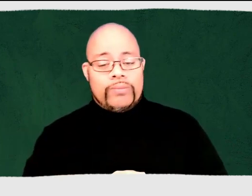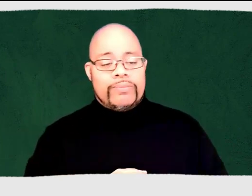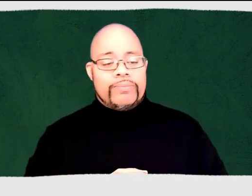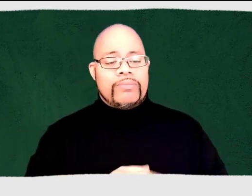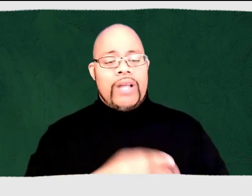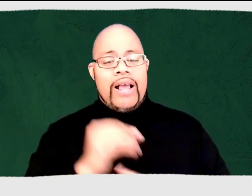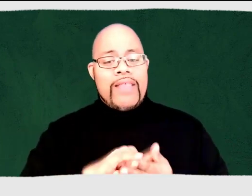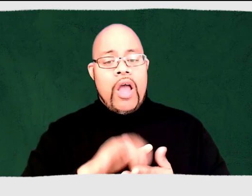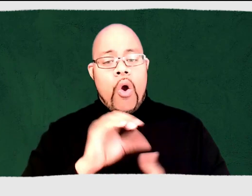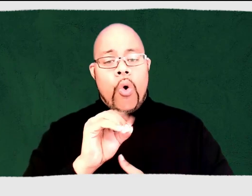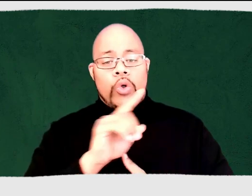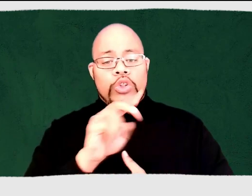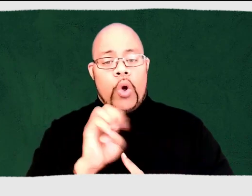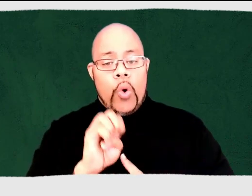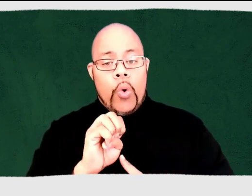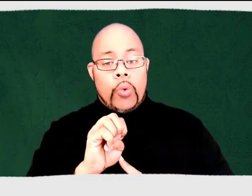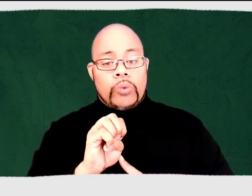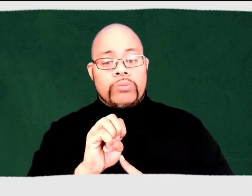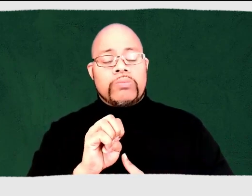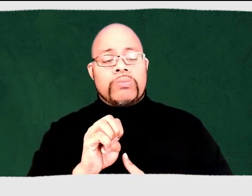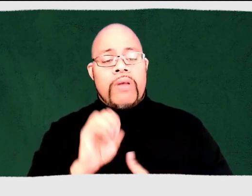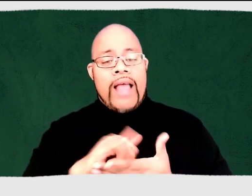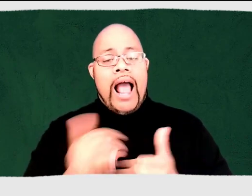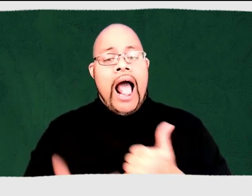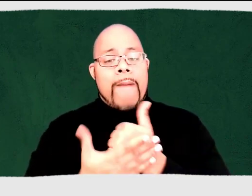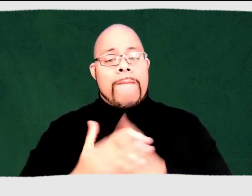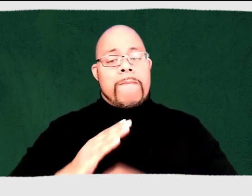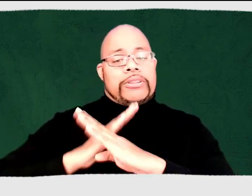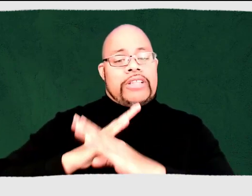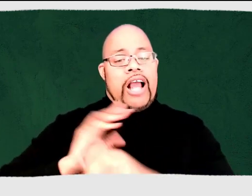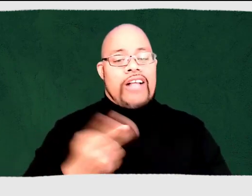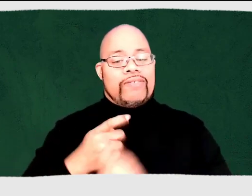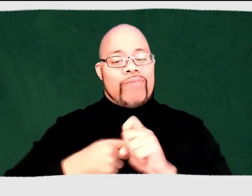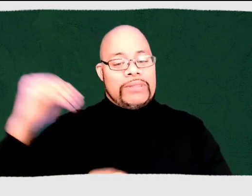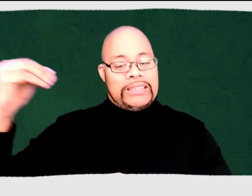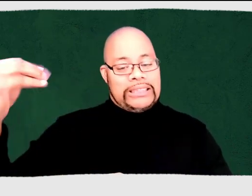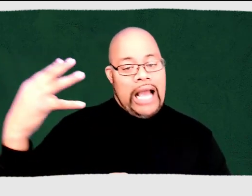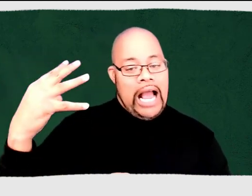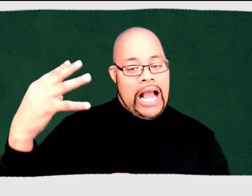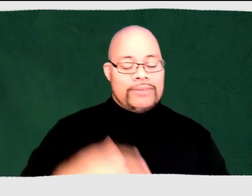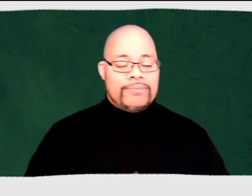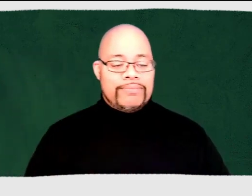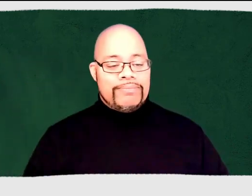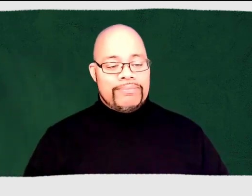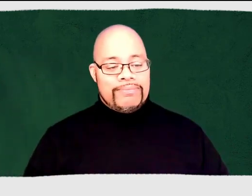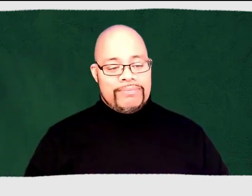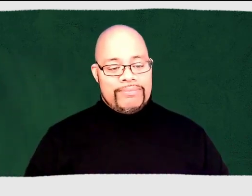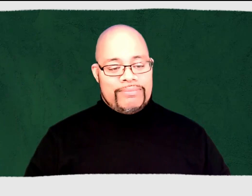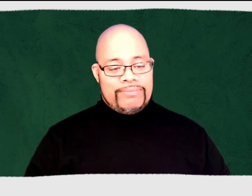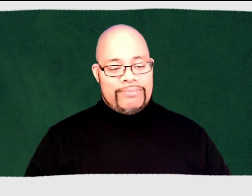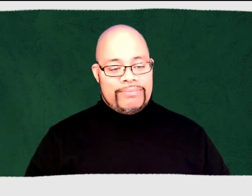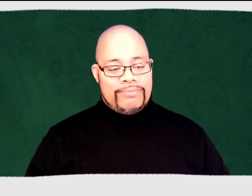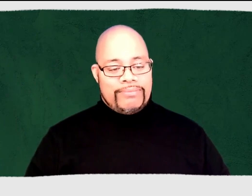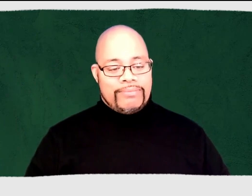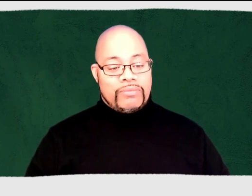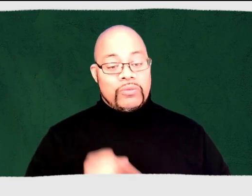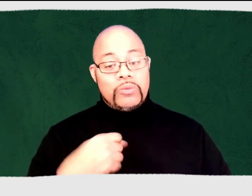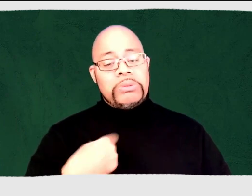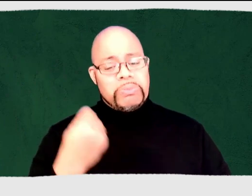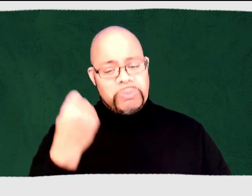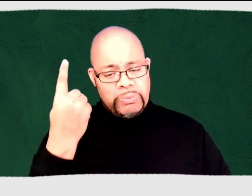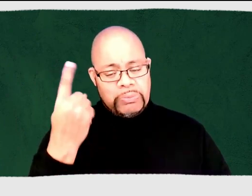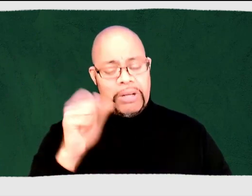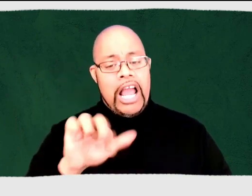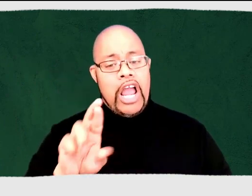that ozone in there helps protect us from the sun's rays. So I get it. Air